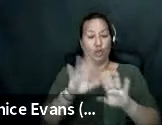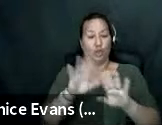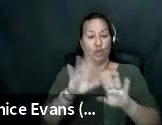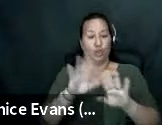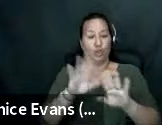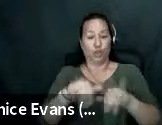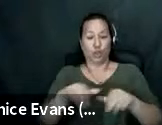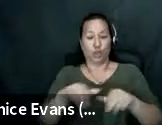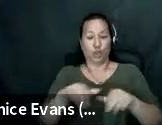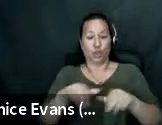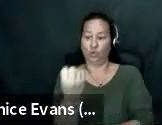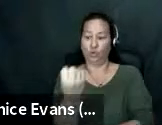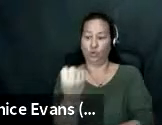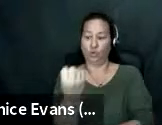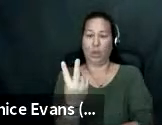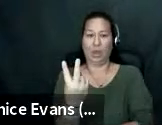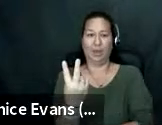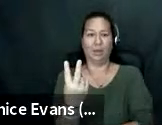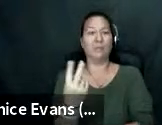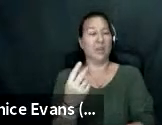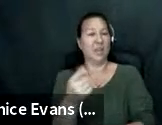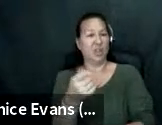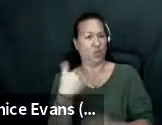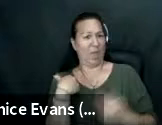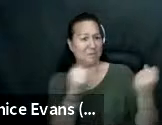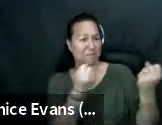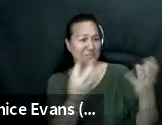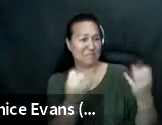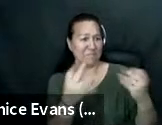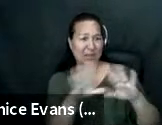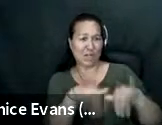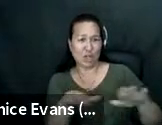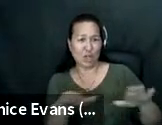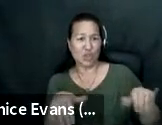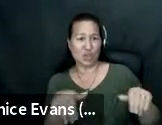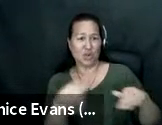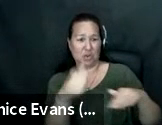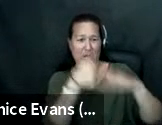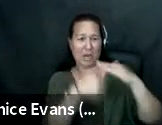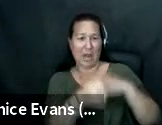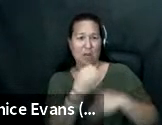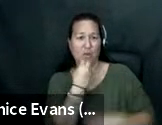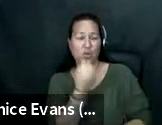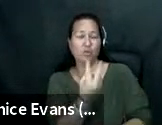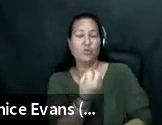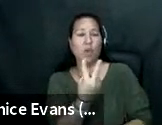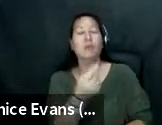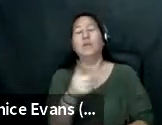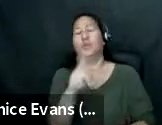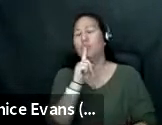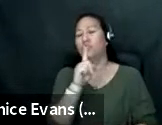people who are under age 12 in your setting, it's very reasonable to